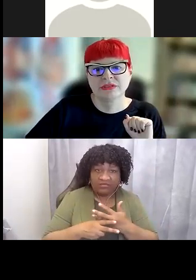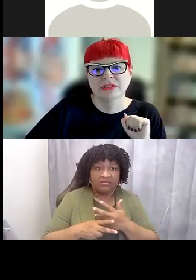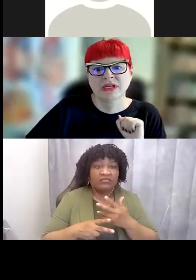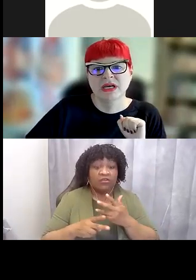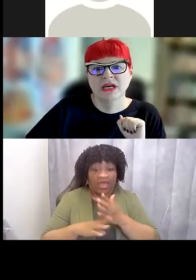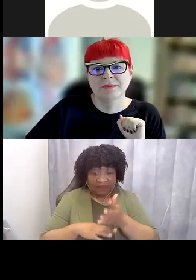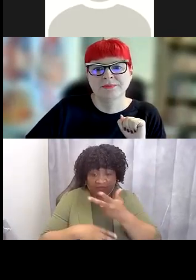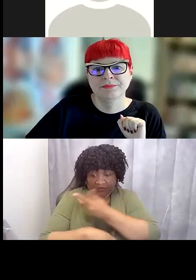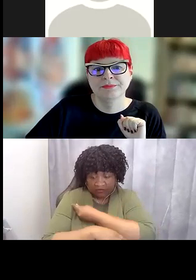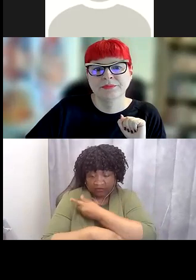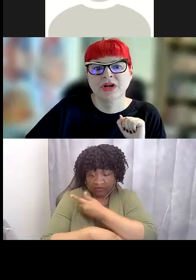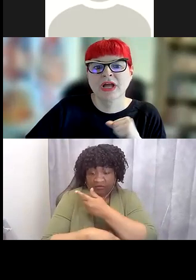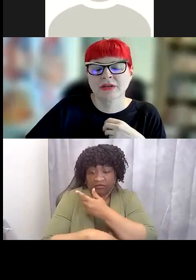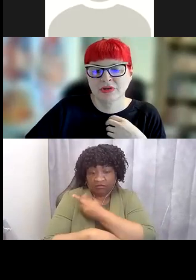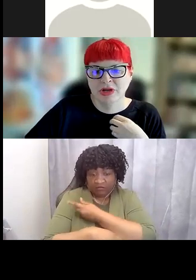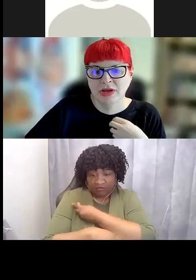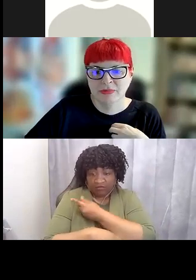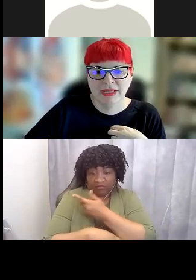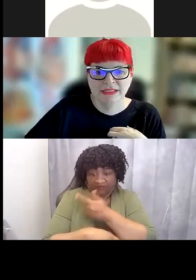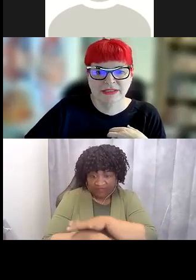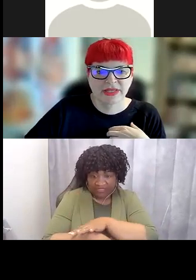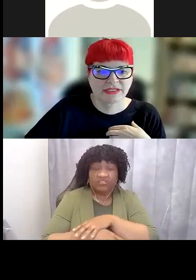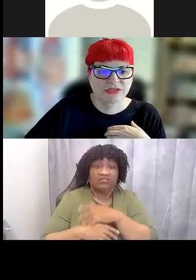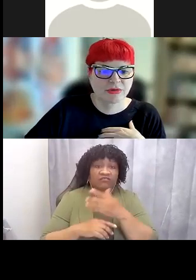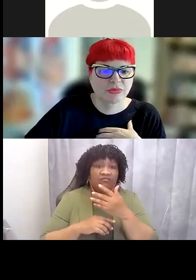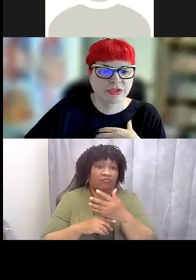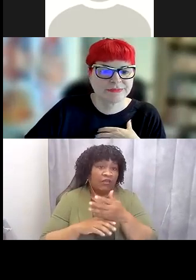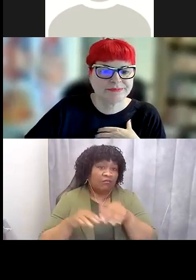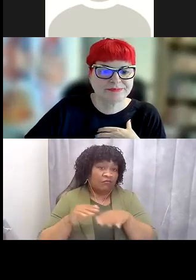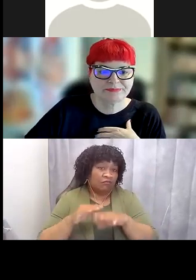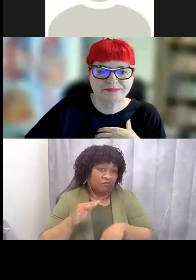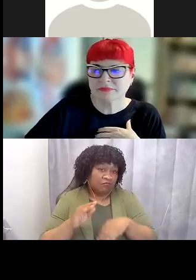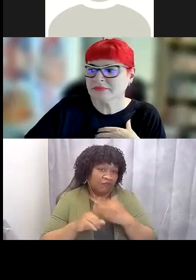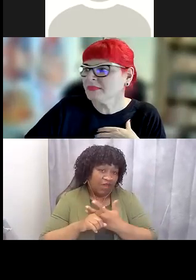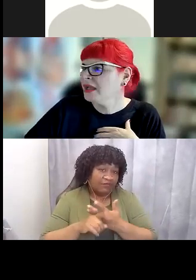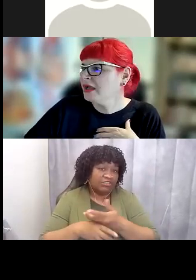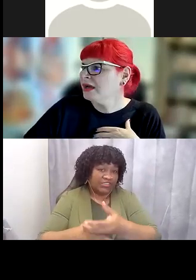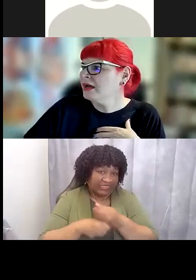who are not immunocompromised. So that's super important.